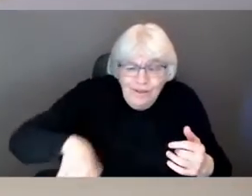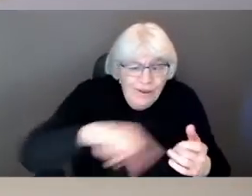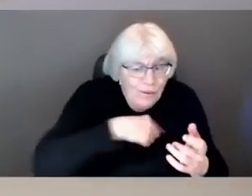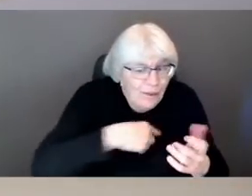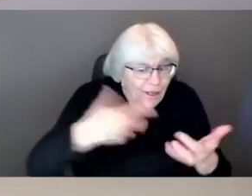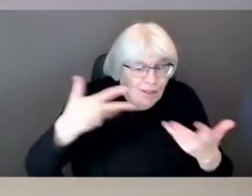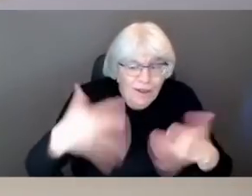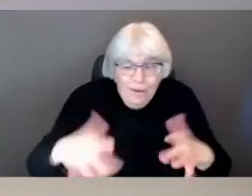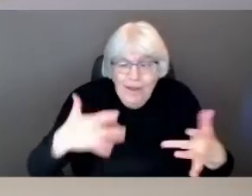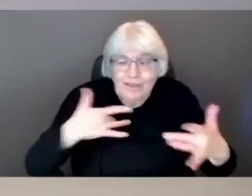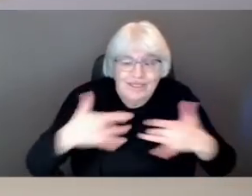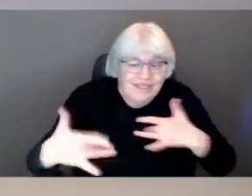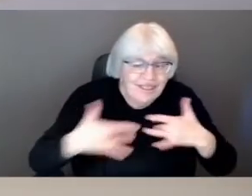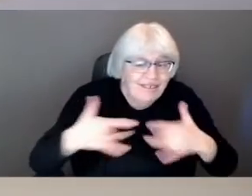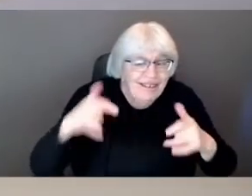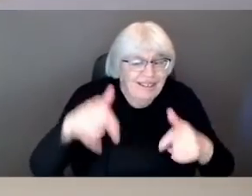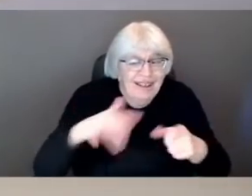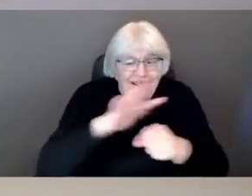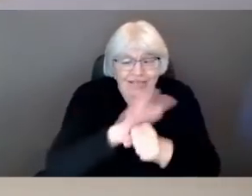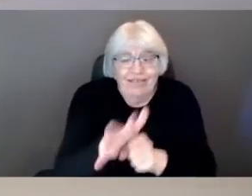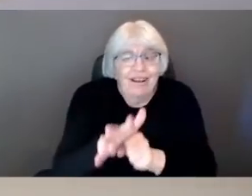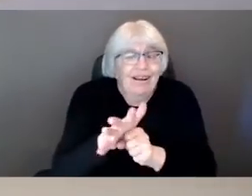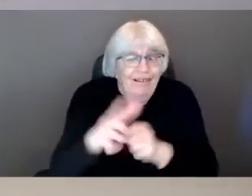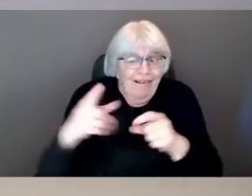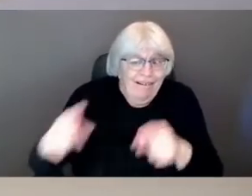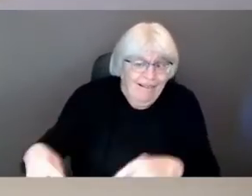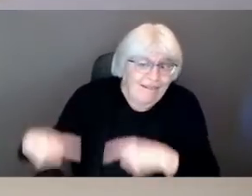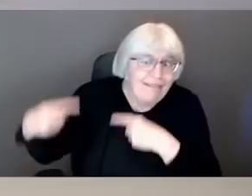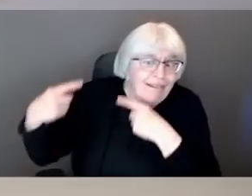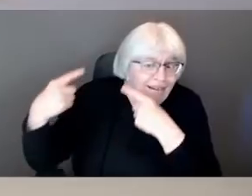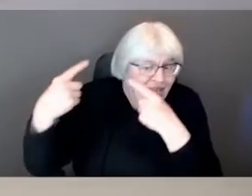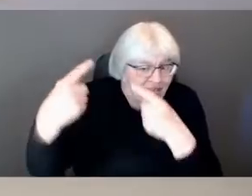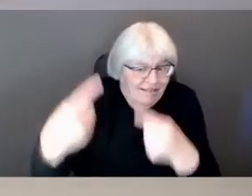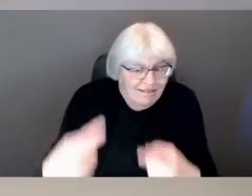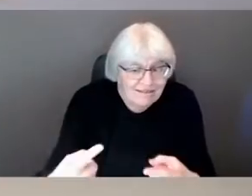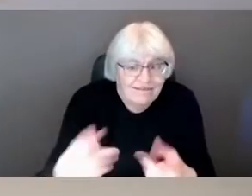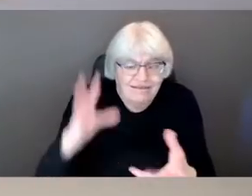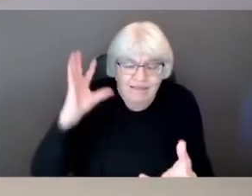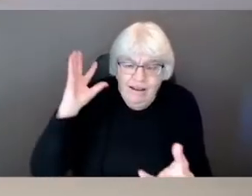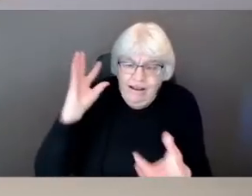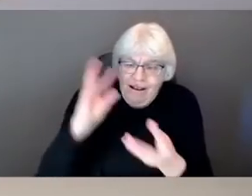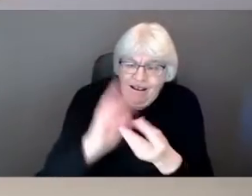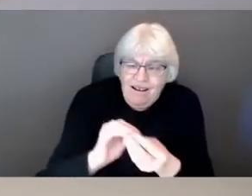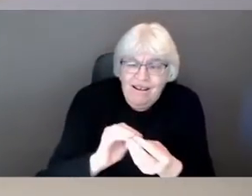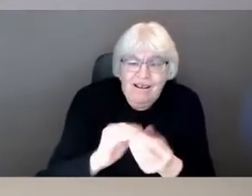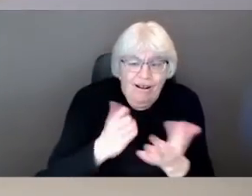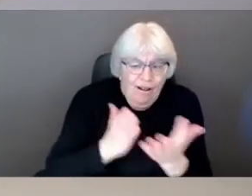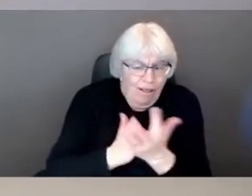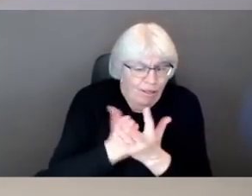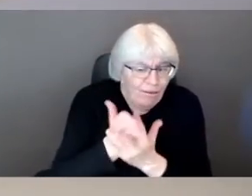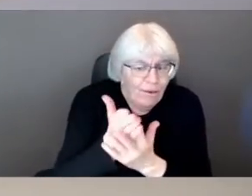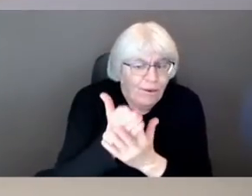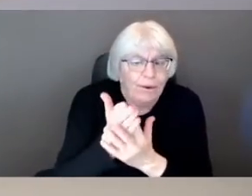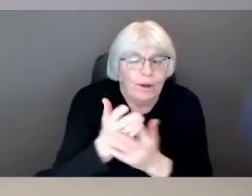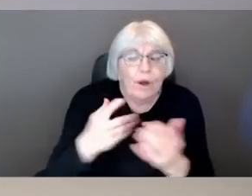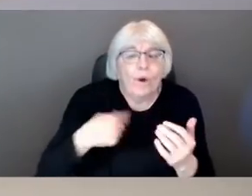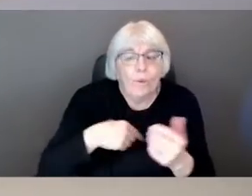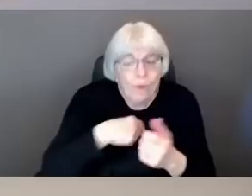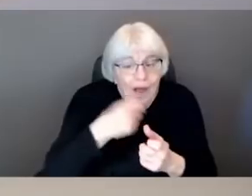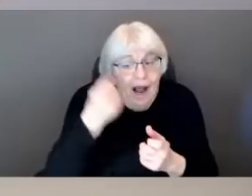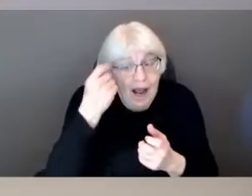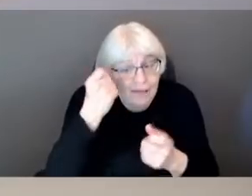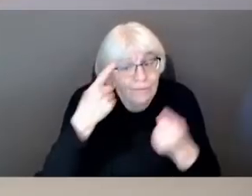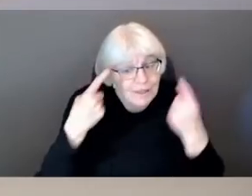having come so far in this pandemic. So we've had success before when we've done really sort